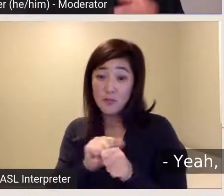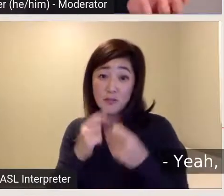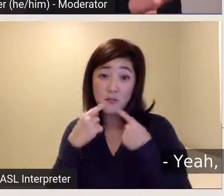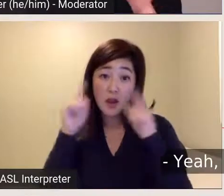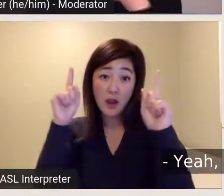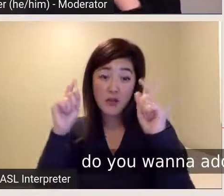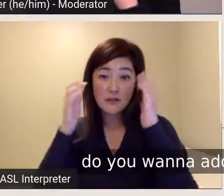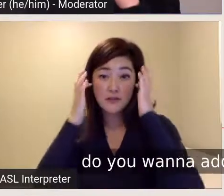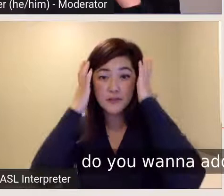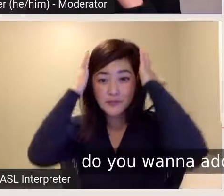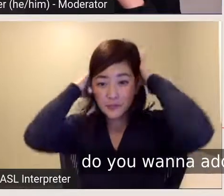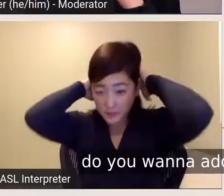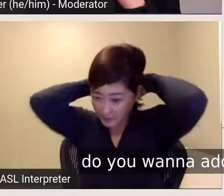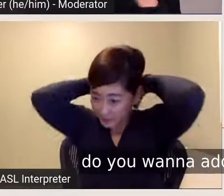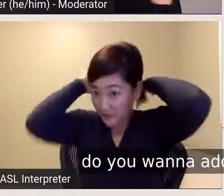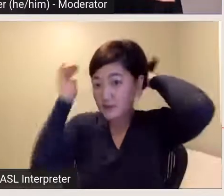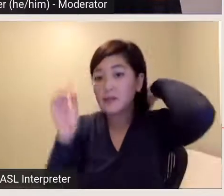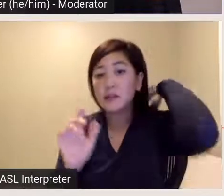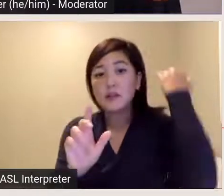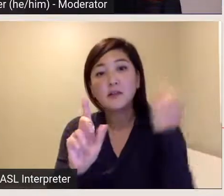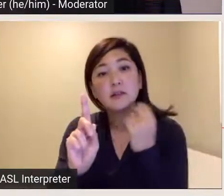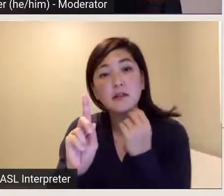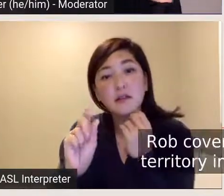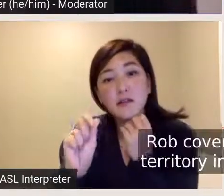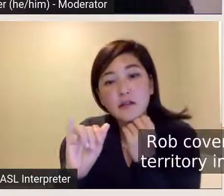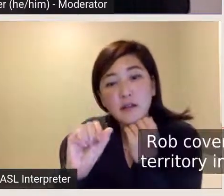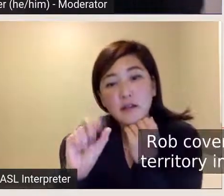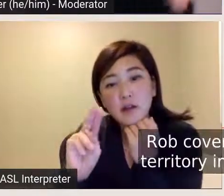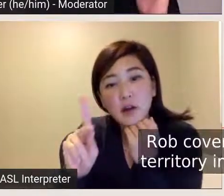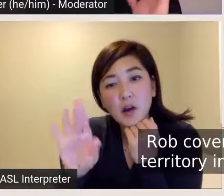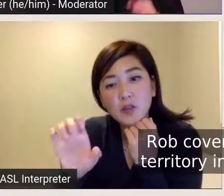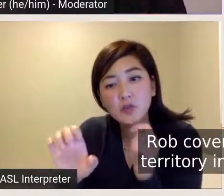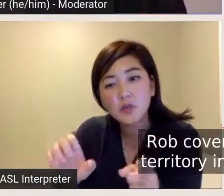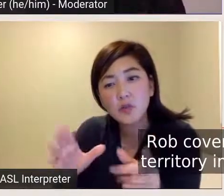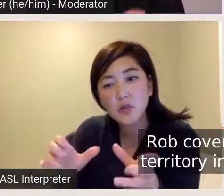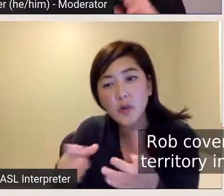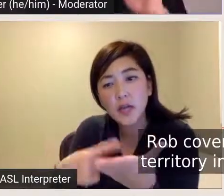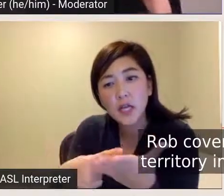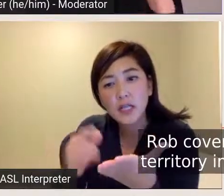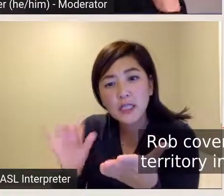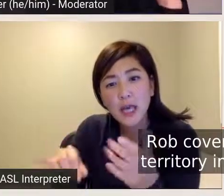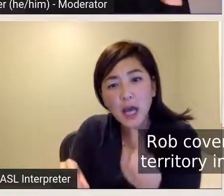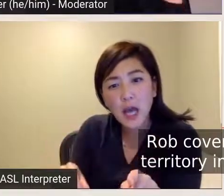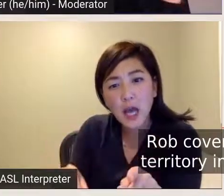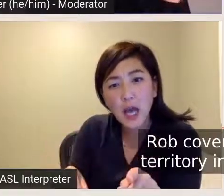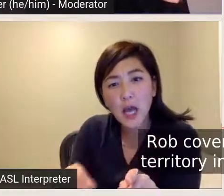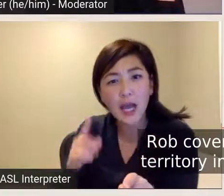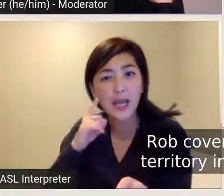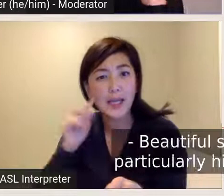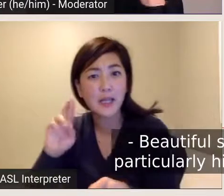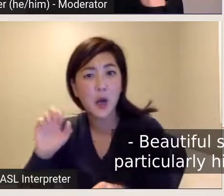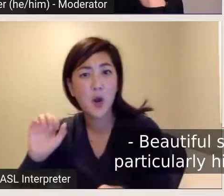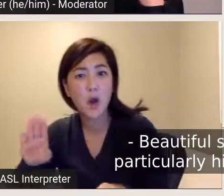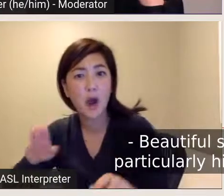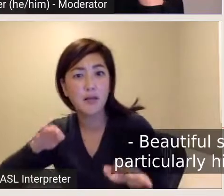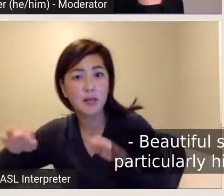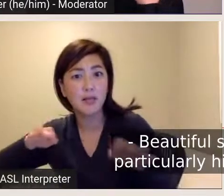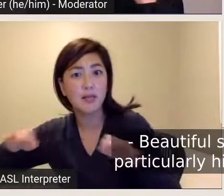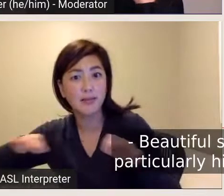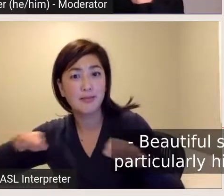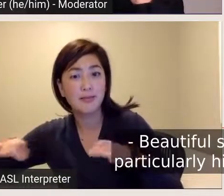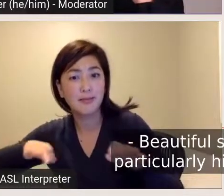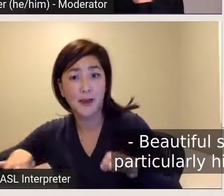Yeah, Daisuke, do you want to add on to any of that? You know, Rob covered a lot of territory there in terms of, you have